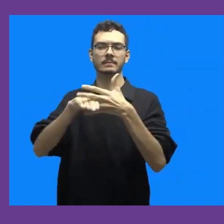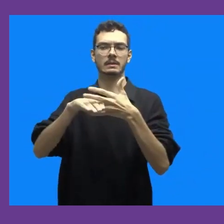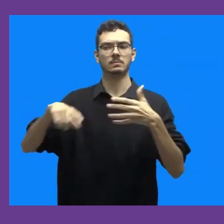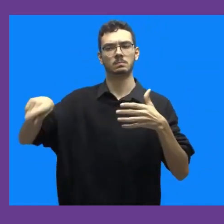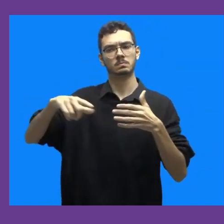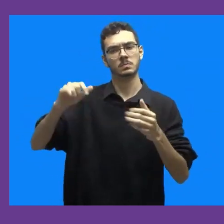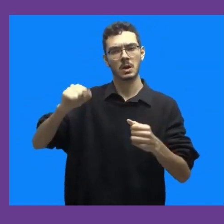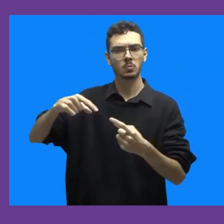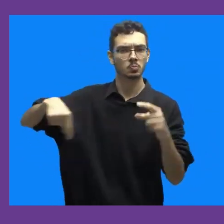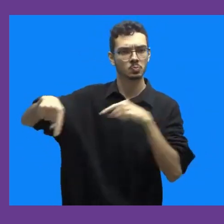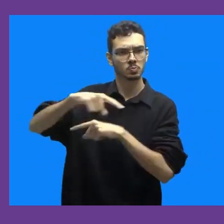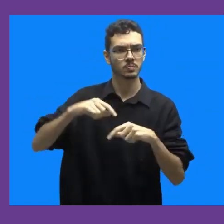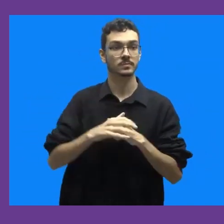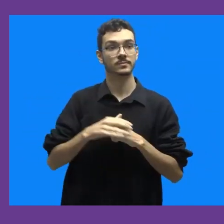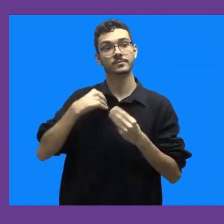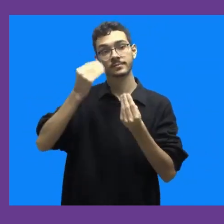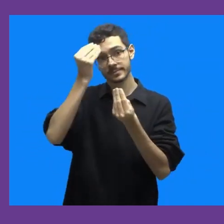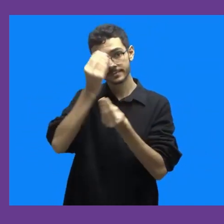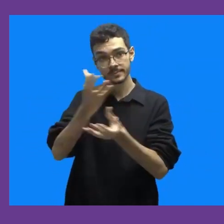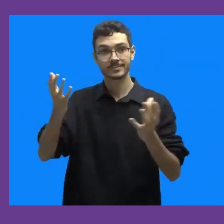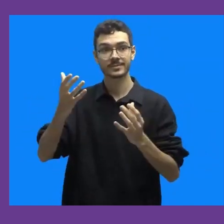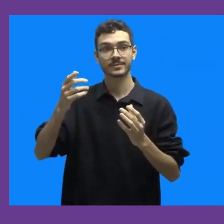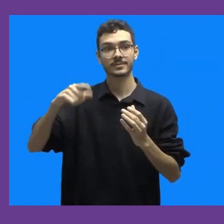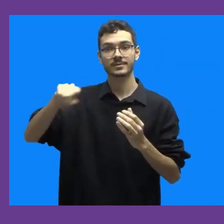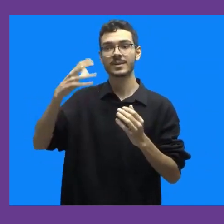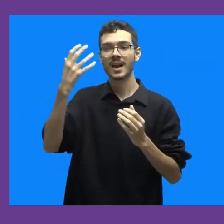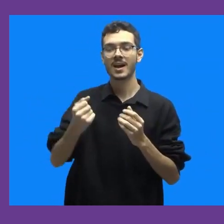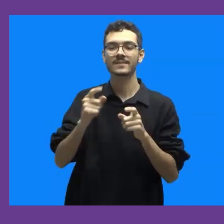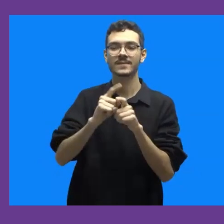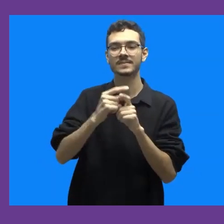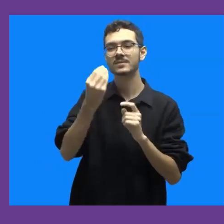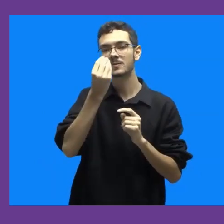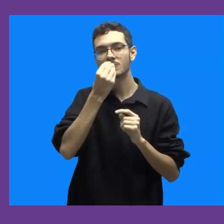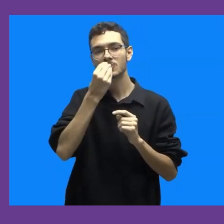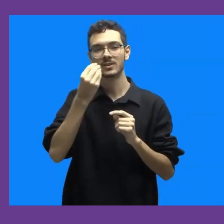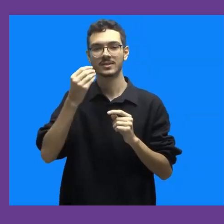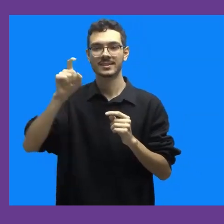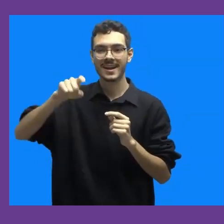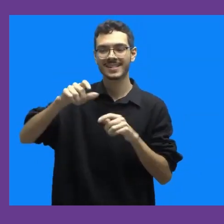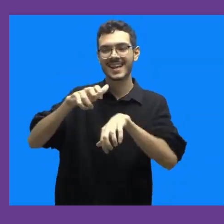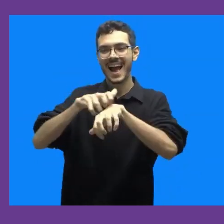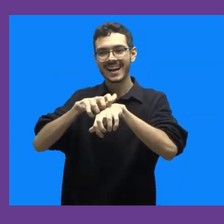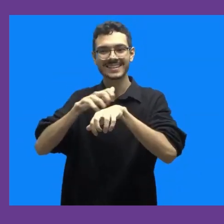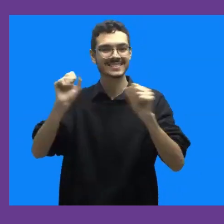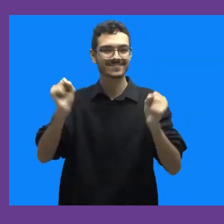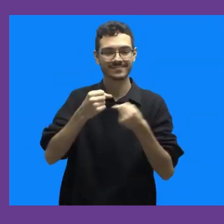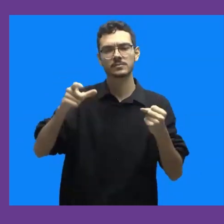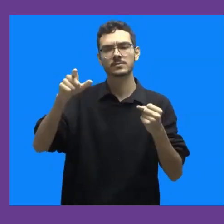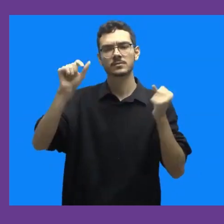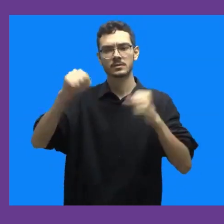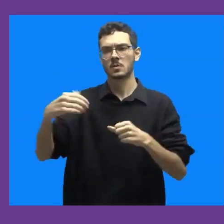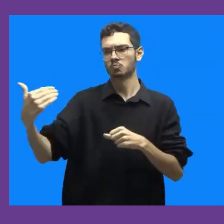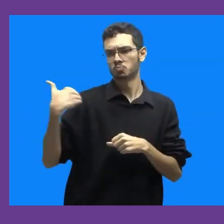food intolerance to tell the waiters just to avoid any problem. And just thought, so thank you so much.